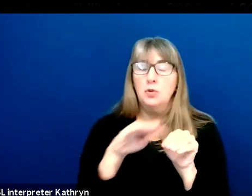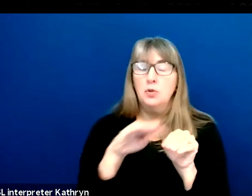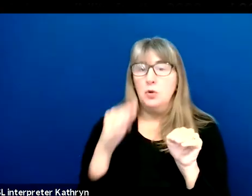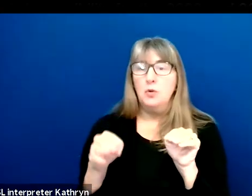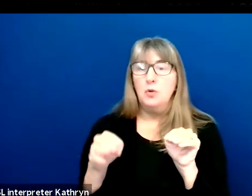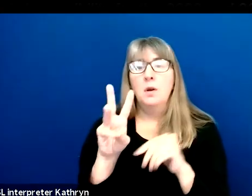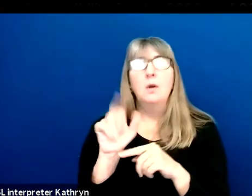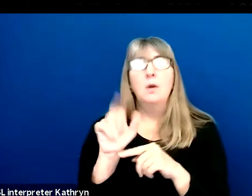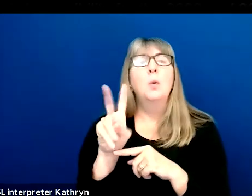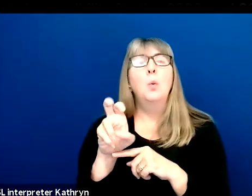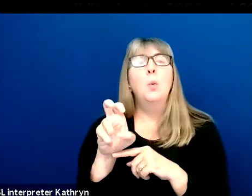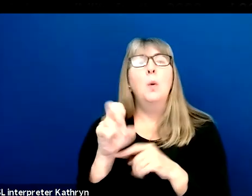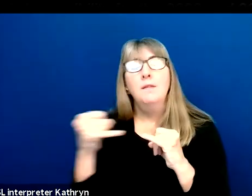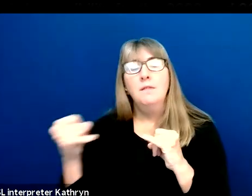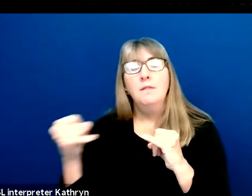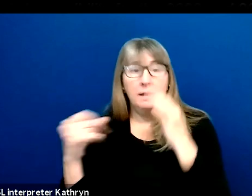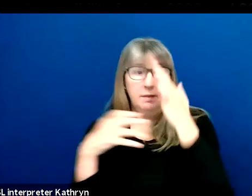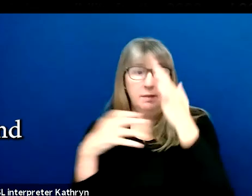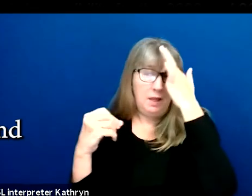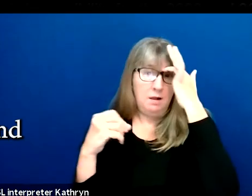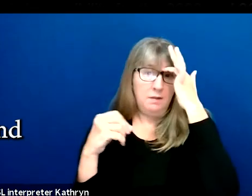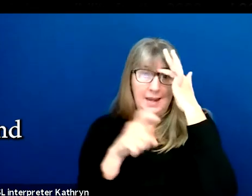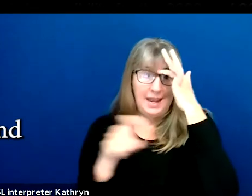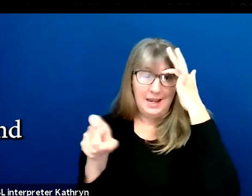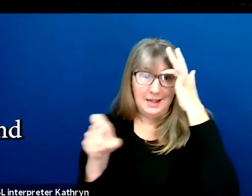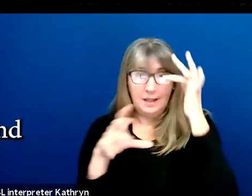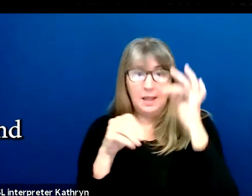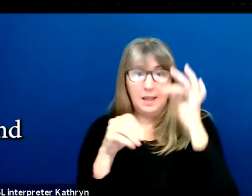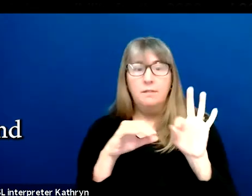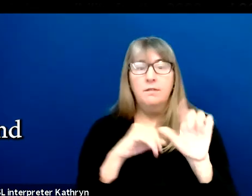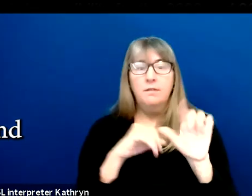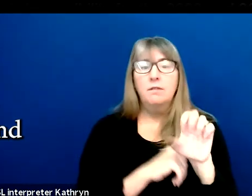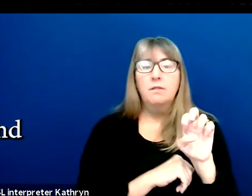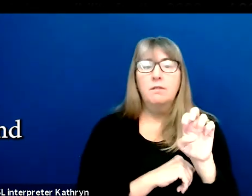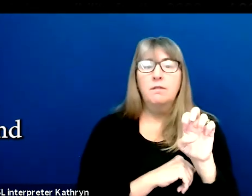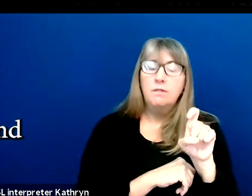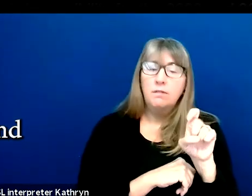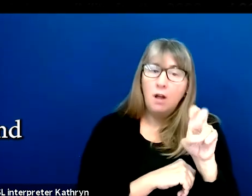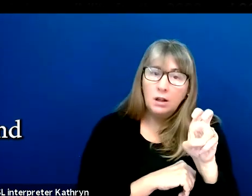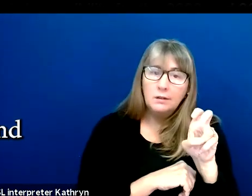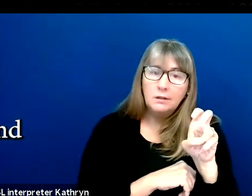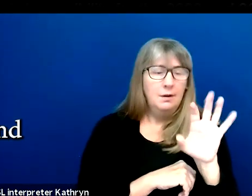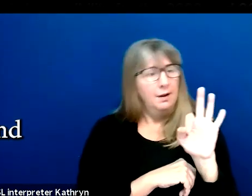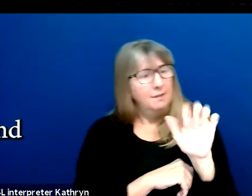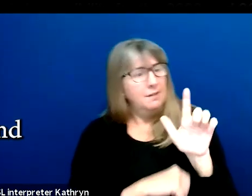the x-axis and flux density on the y-axis, overplotted with the GALEX waveband and the